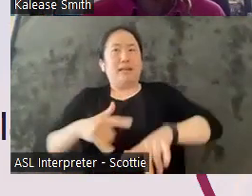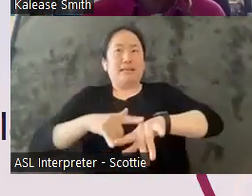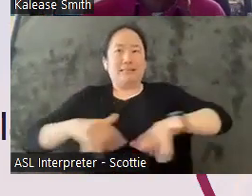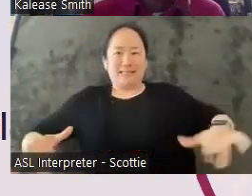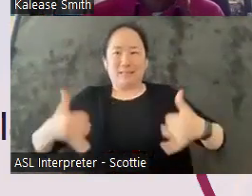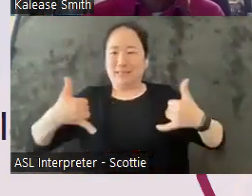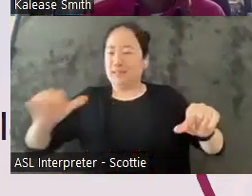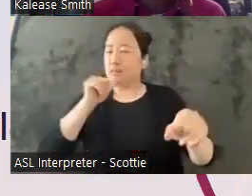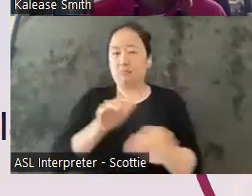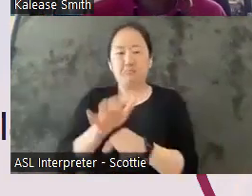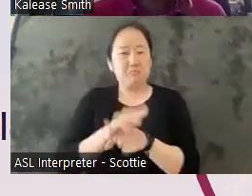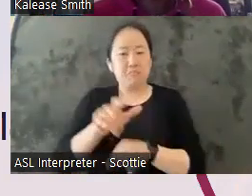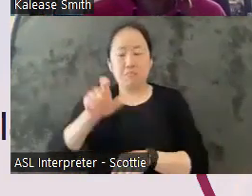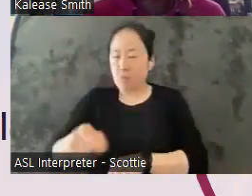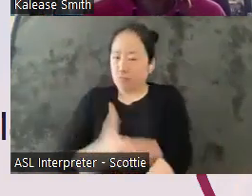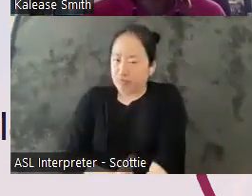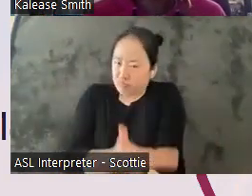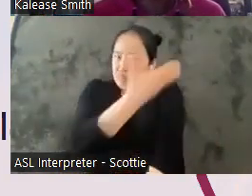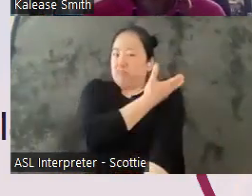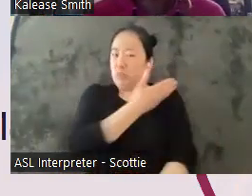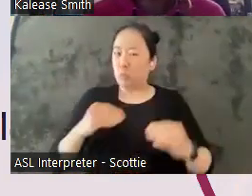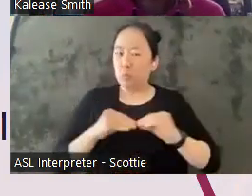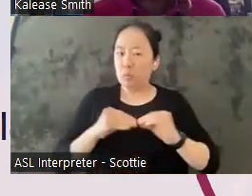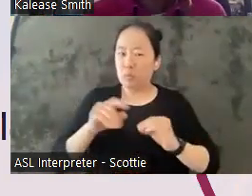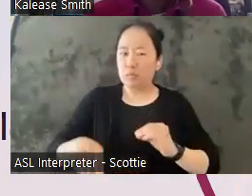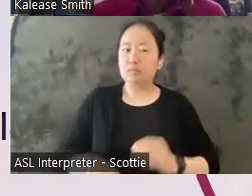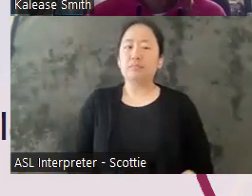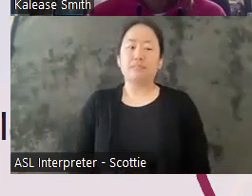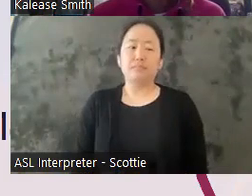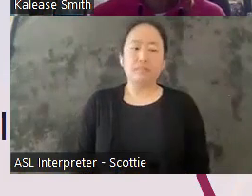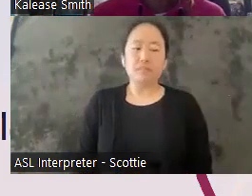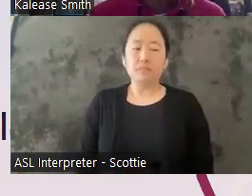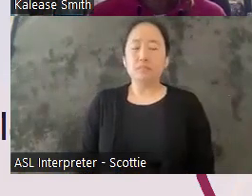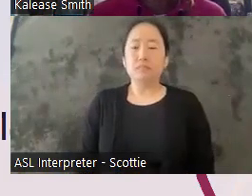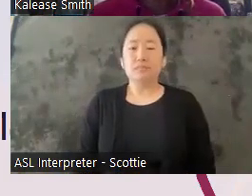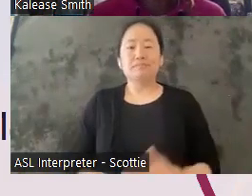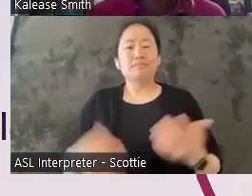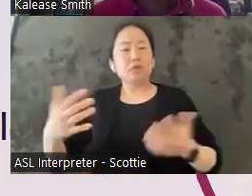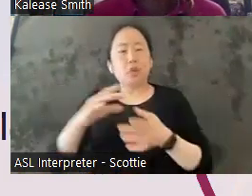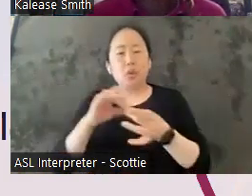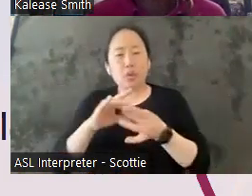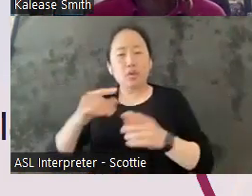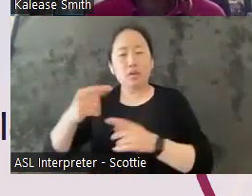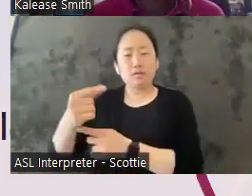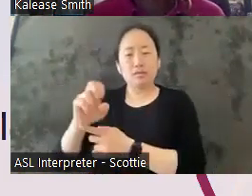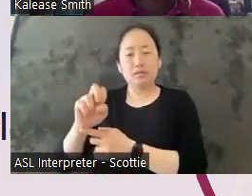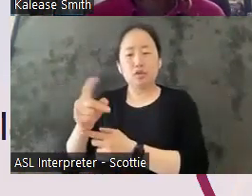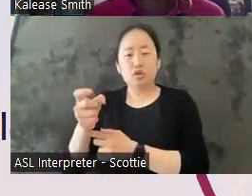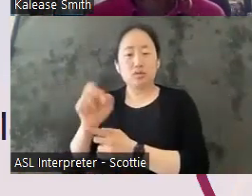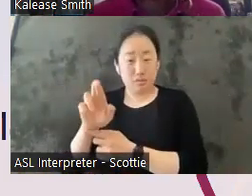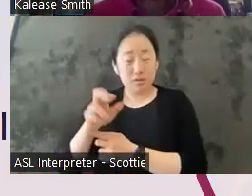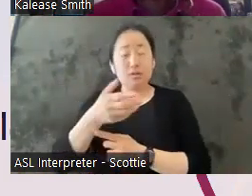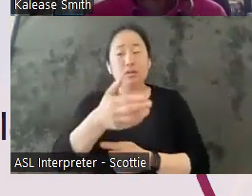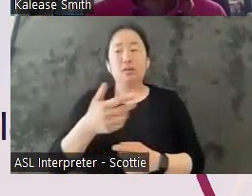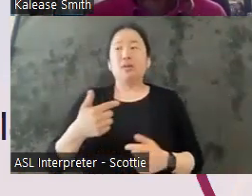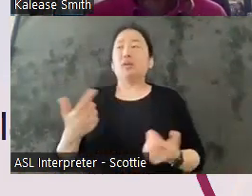right? Because we're not, like you talked about gender and all that kind of stuff, we're just not